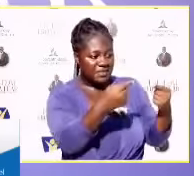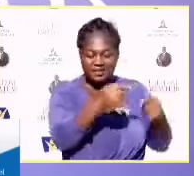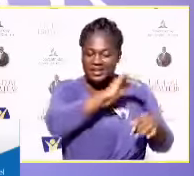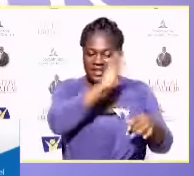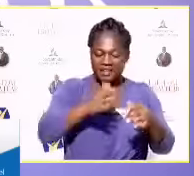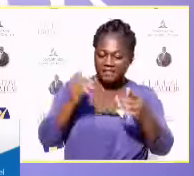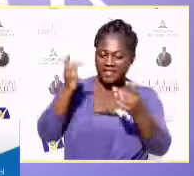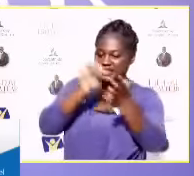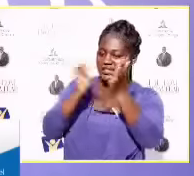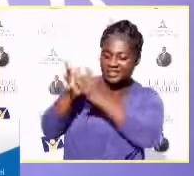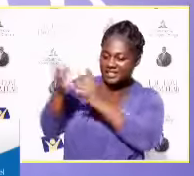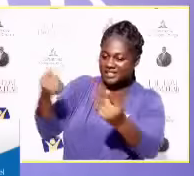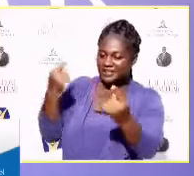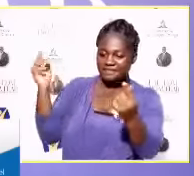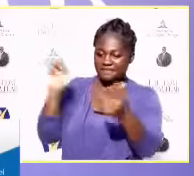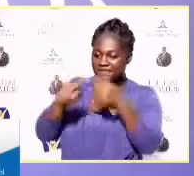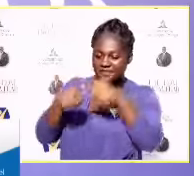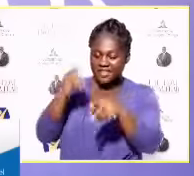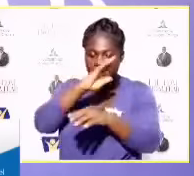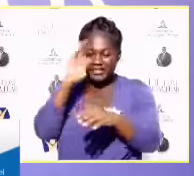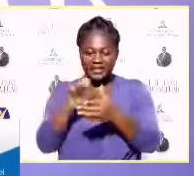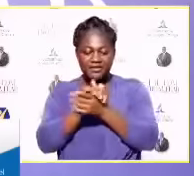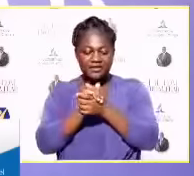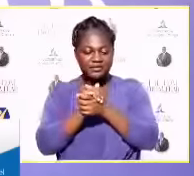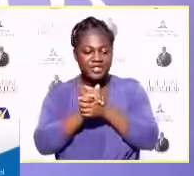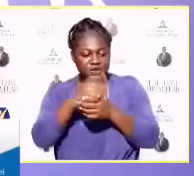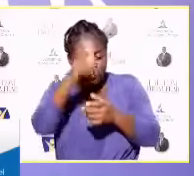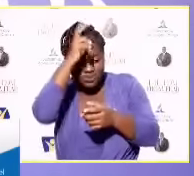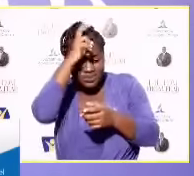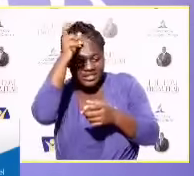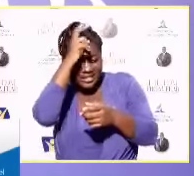Satan hates the law of God.